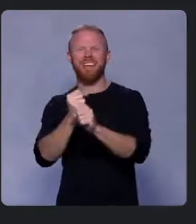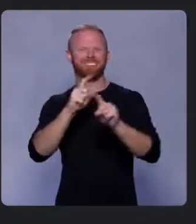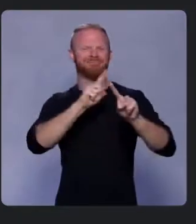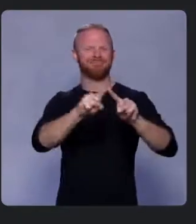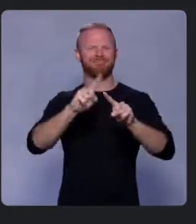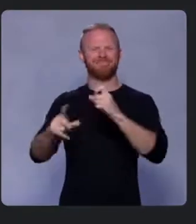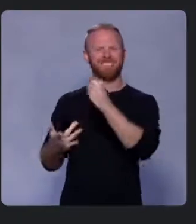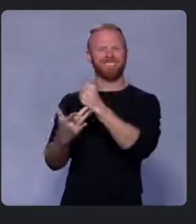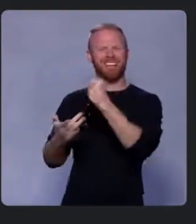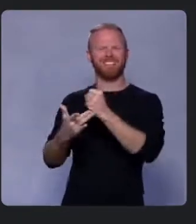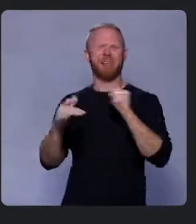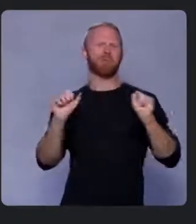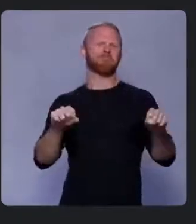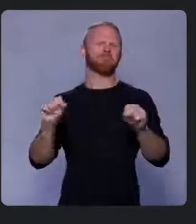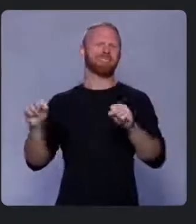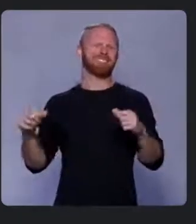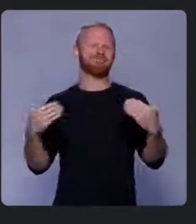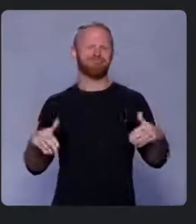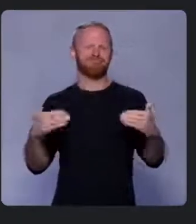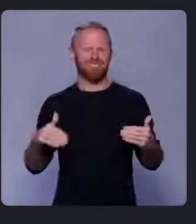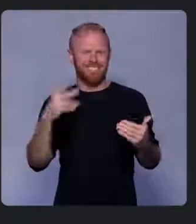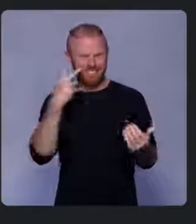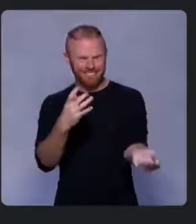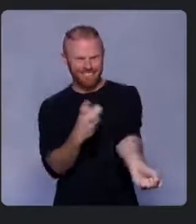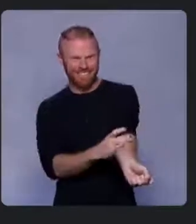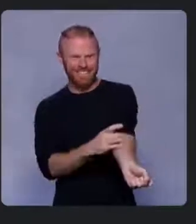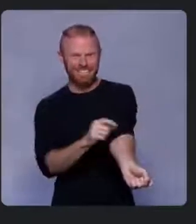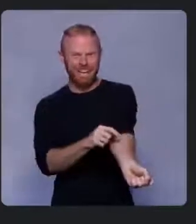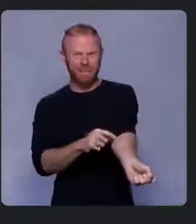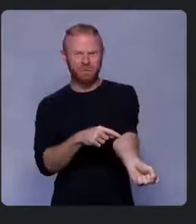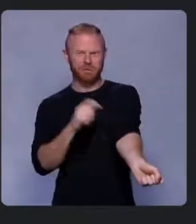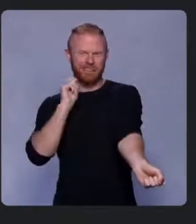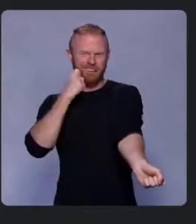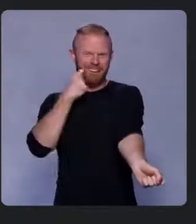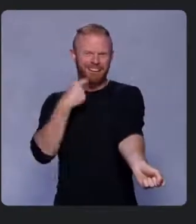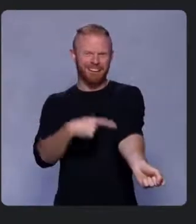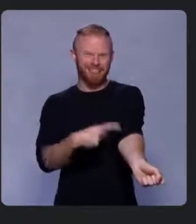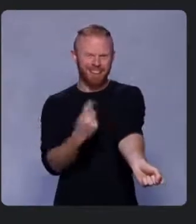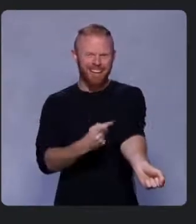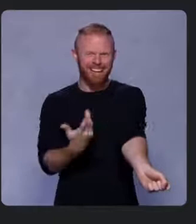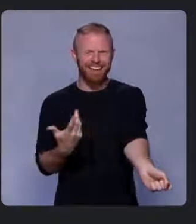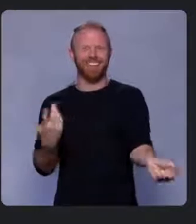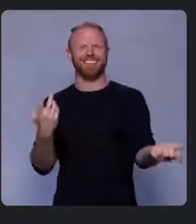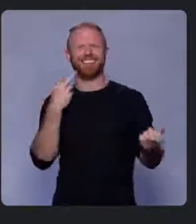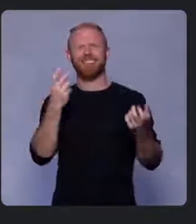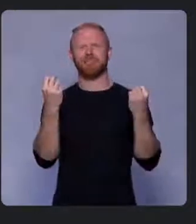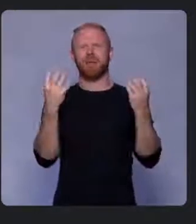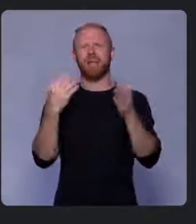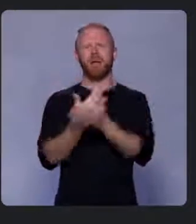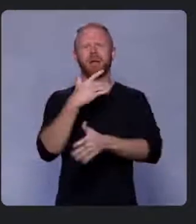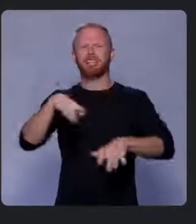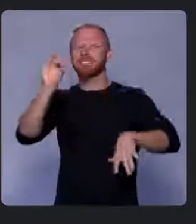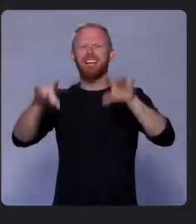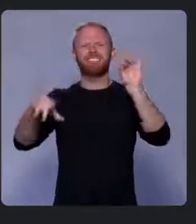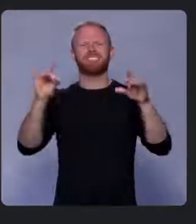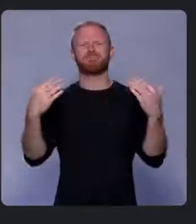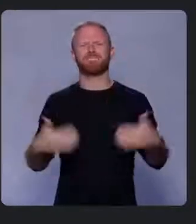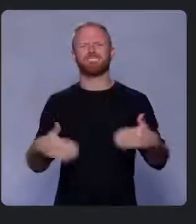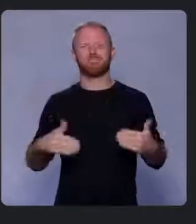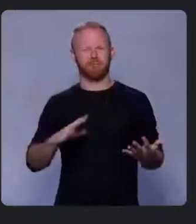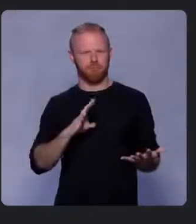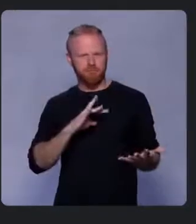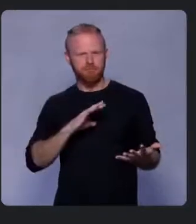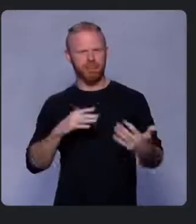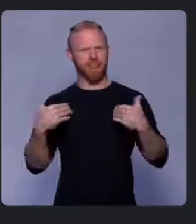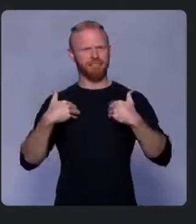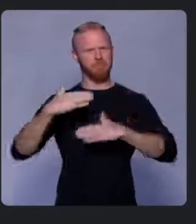technological capabilities. This is the tattoo. Good, right? There's always endless discoveries. It's great to have a platform you